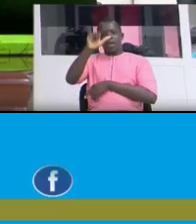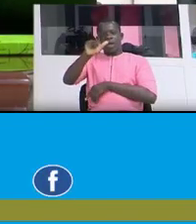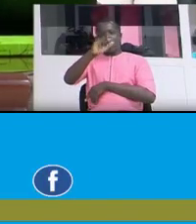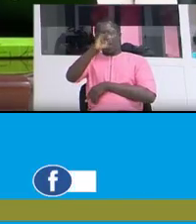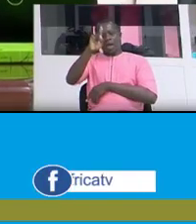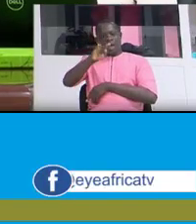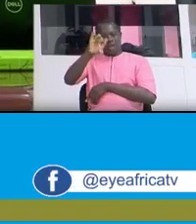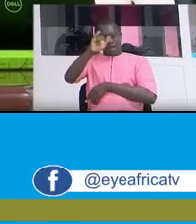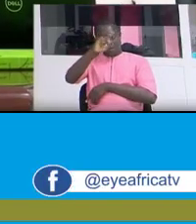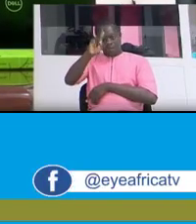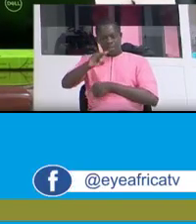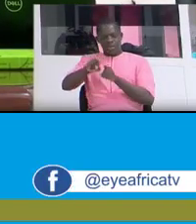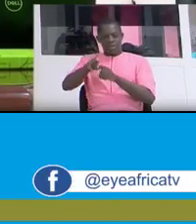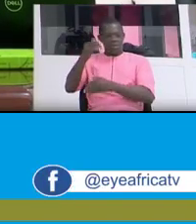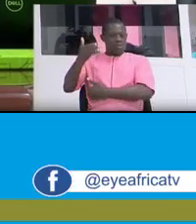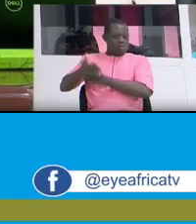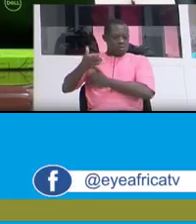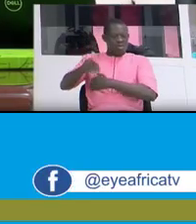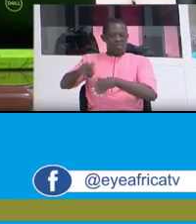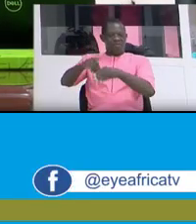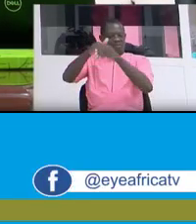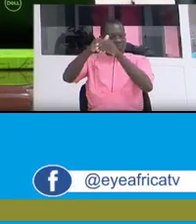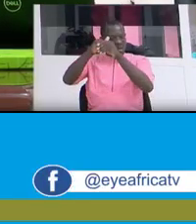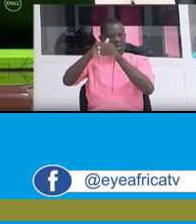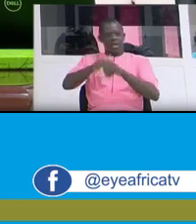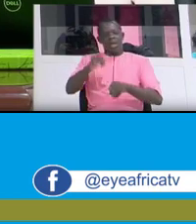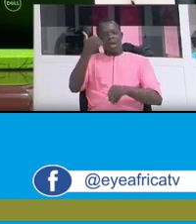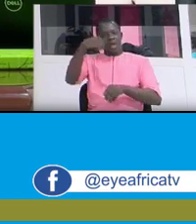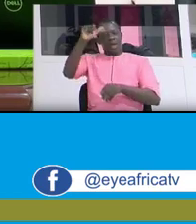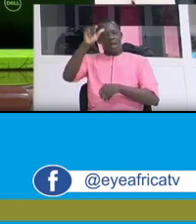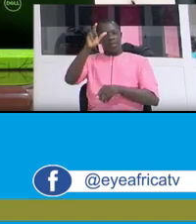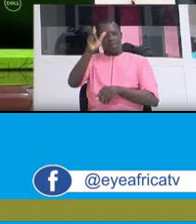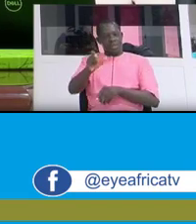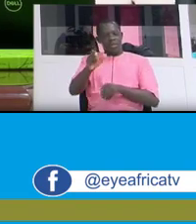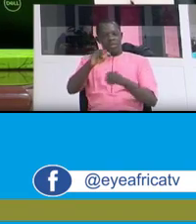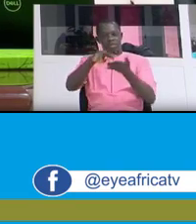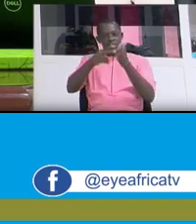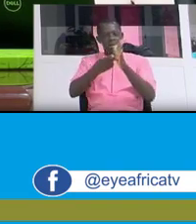nephew, and Assis is very close to the elder.